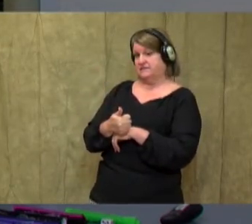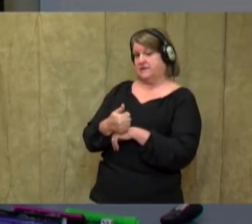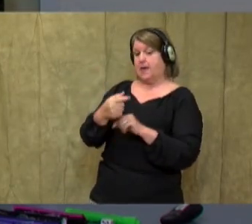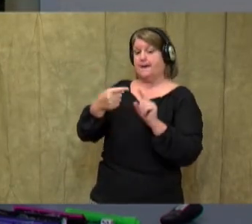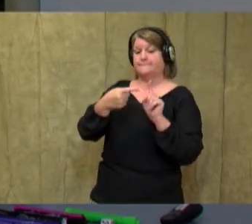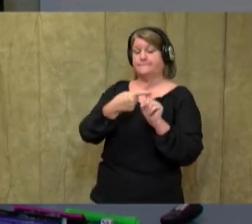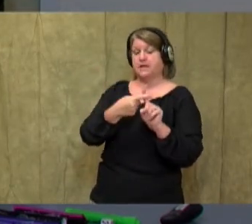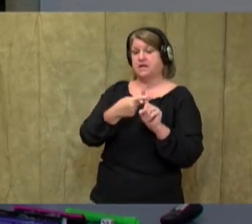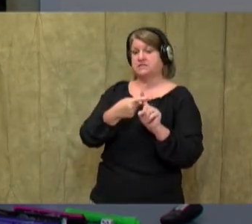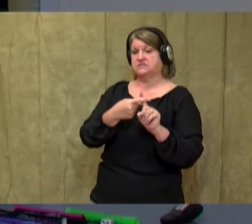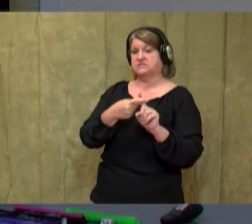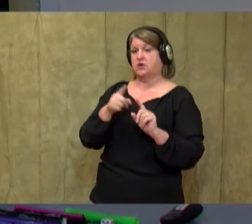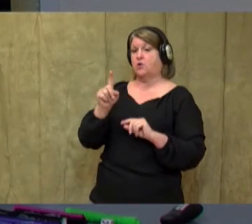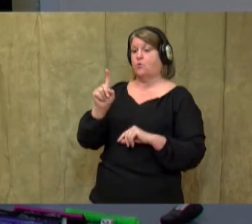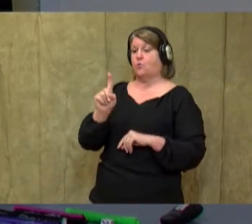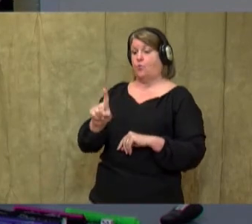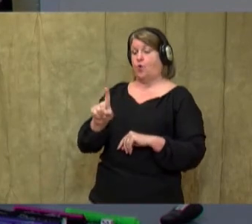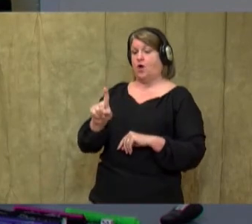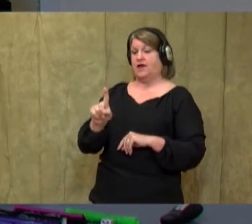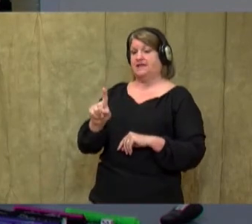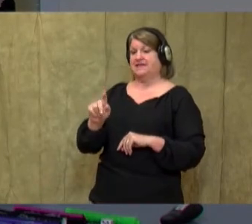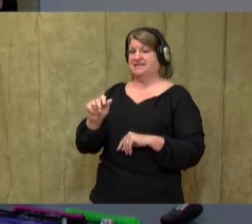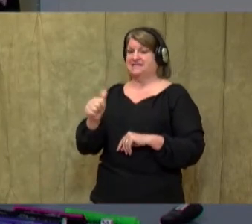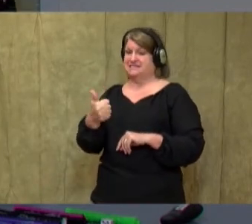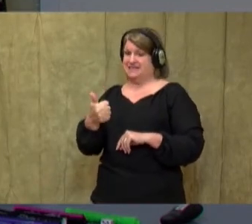plus 1 ten